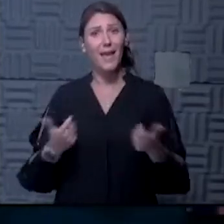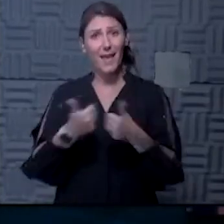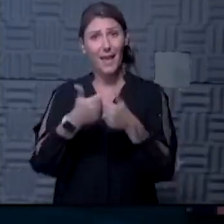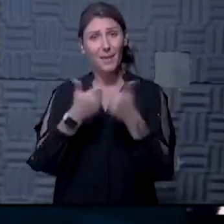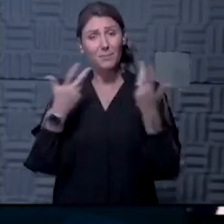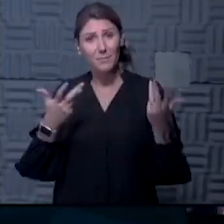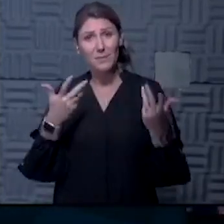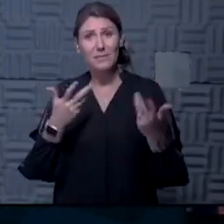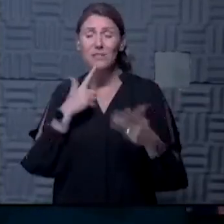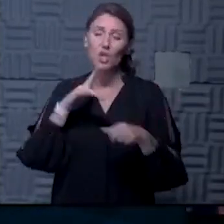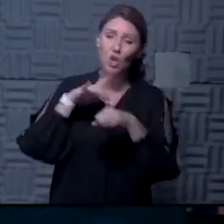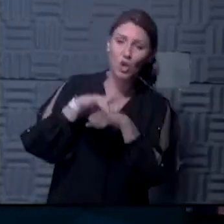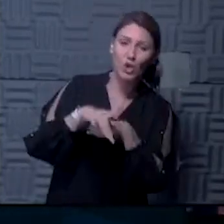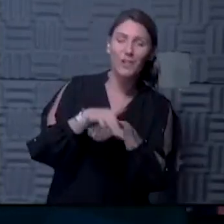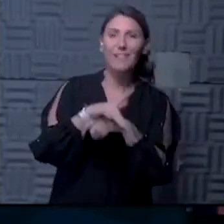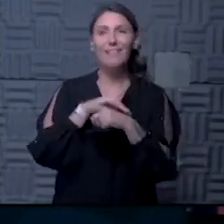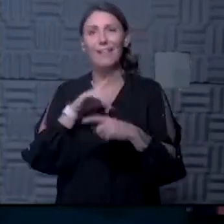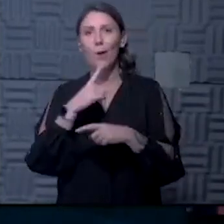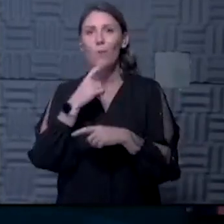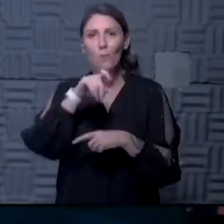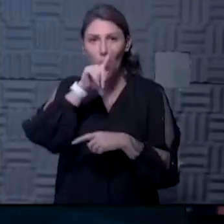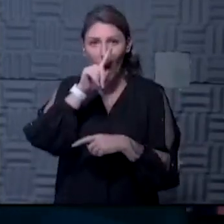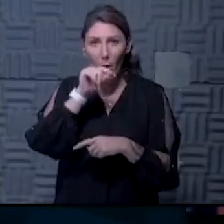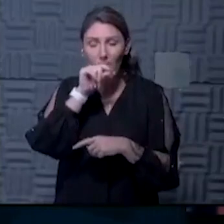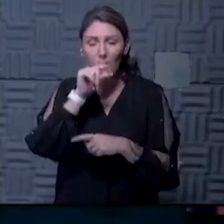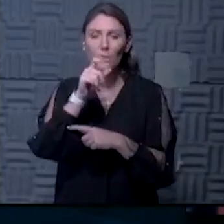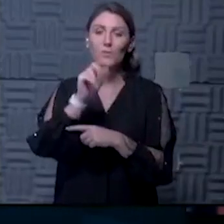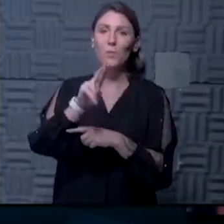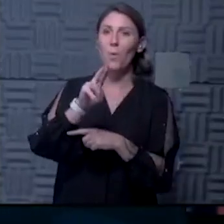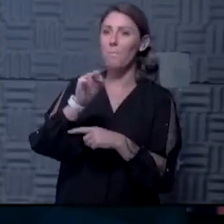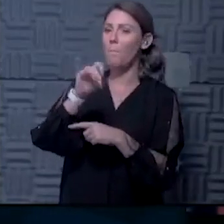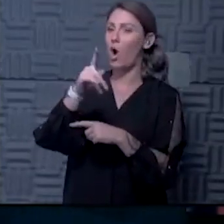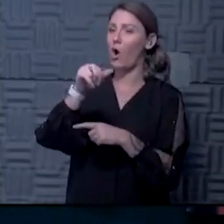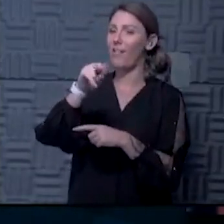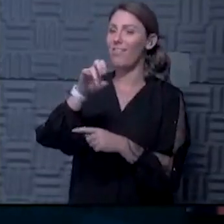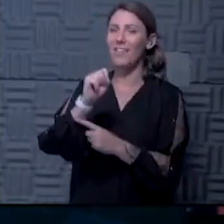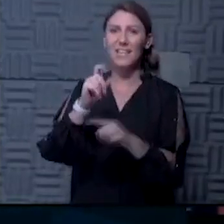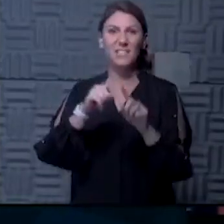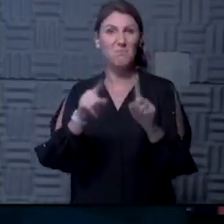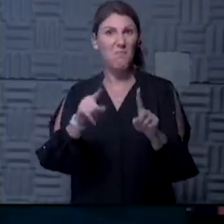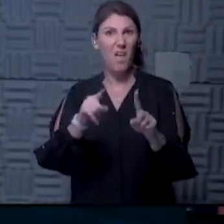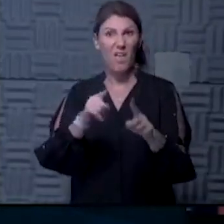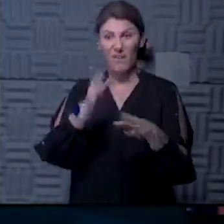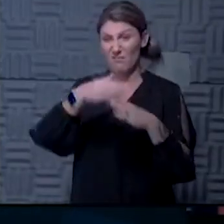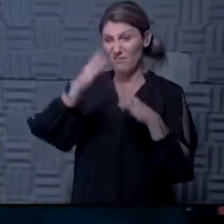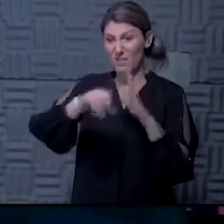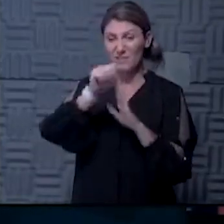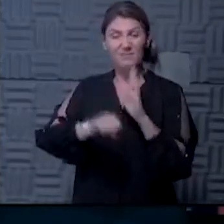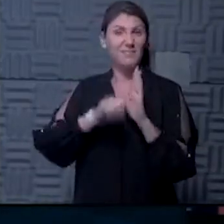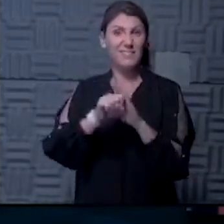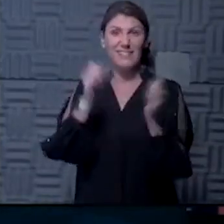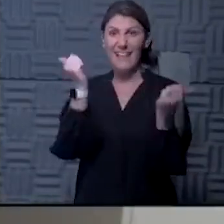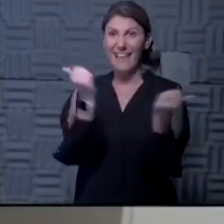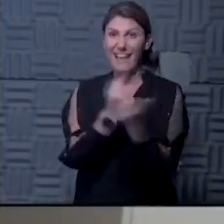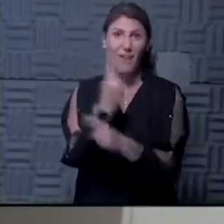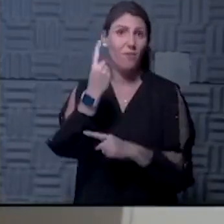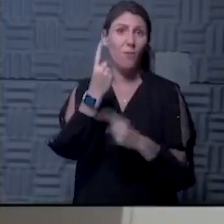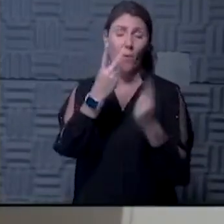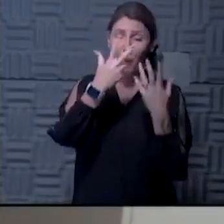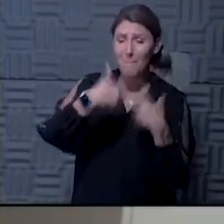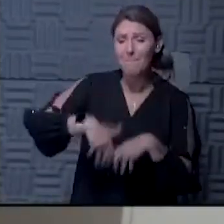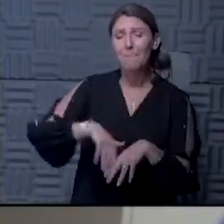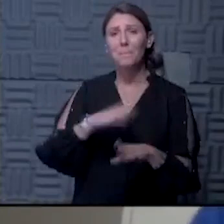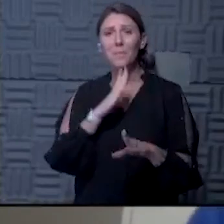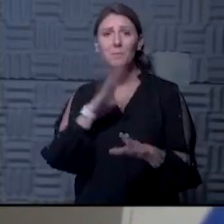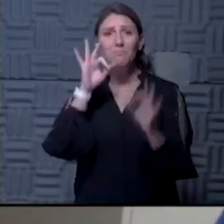there were some problems for the Cardinals or the Marlins or whatever, but man, it was humming by the end of the season and people had gotten it down.